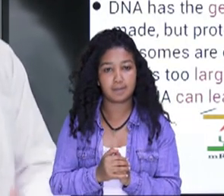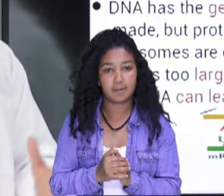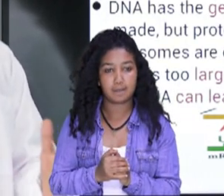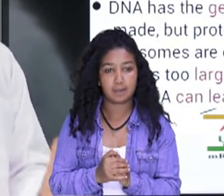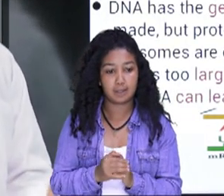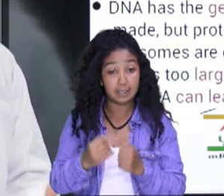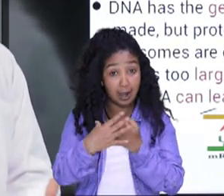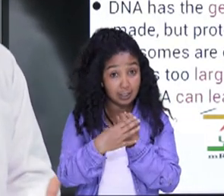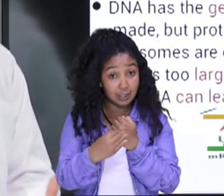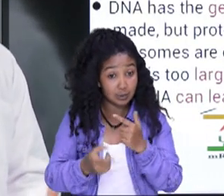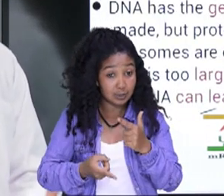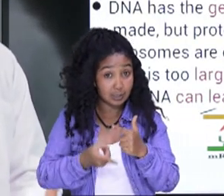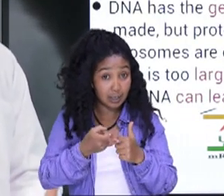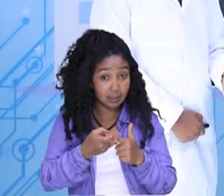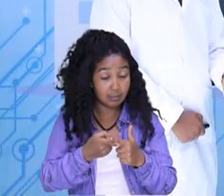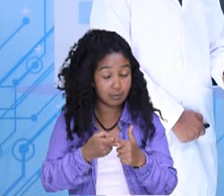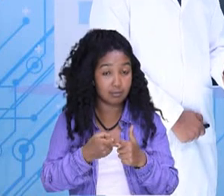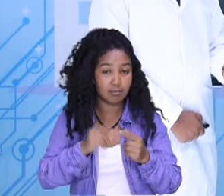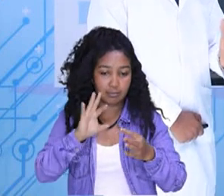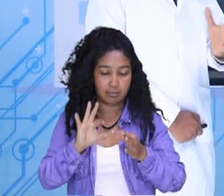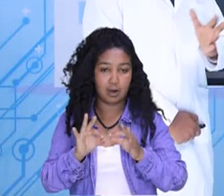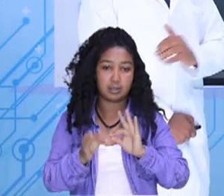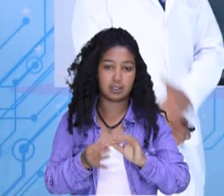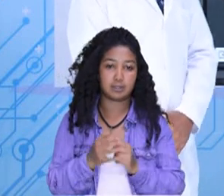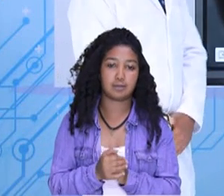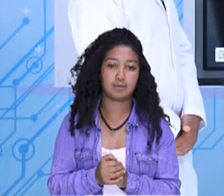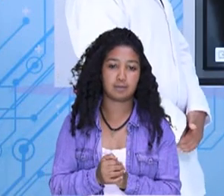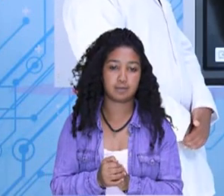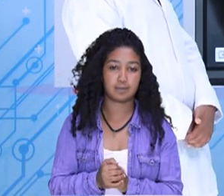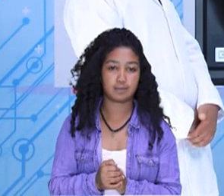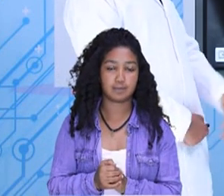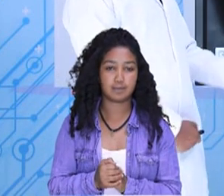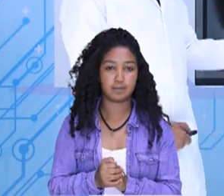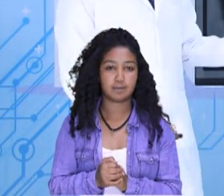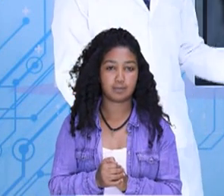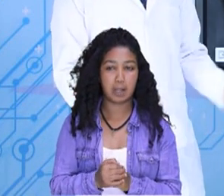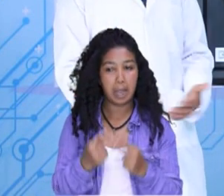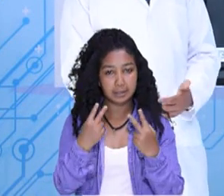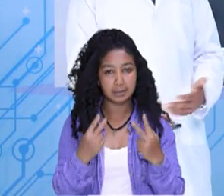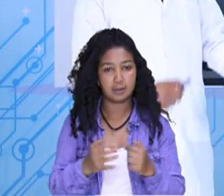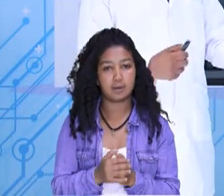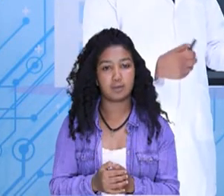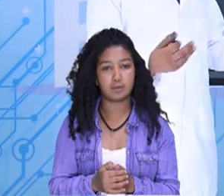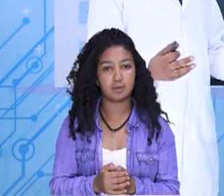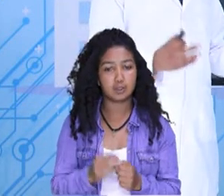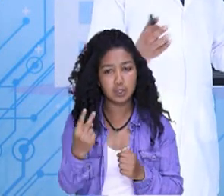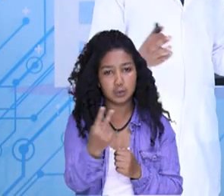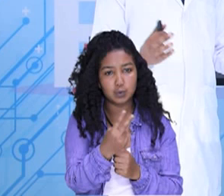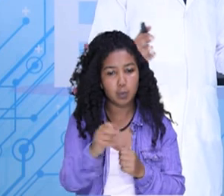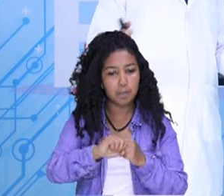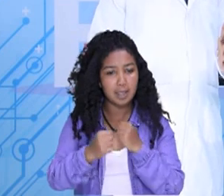is transcription is always followed by translation. Let's see these